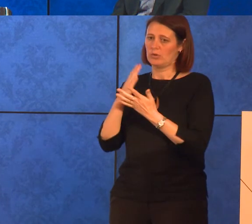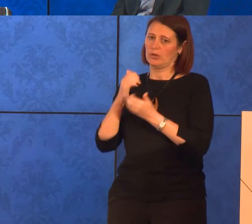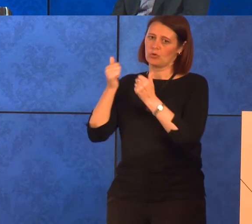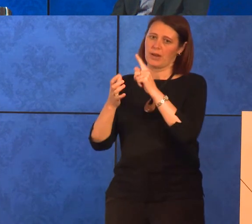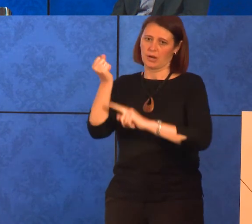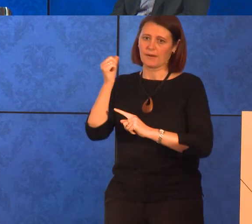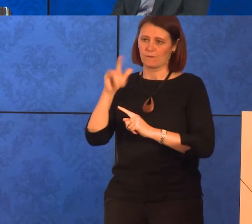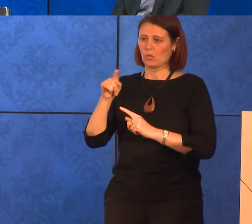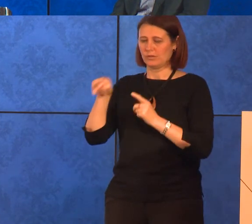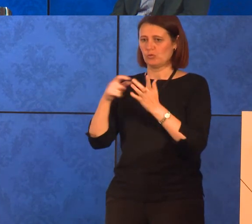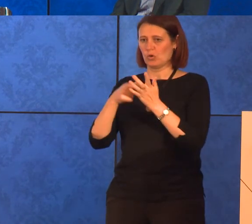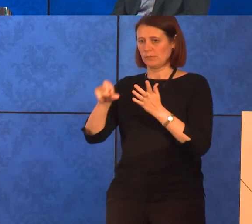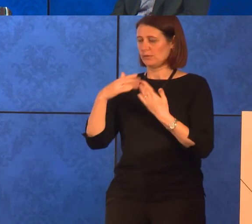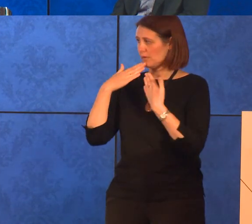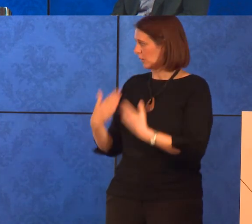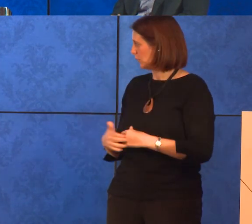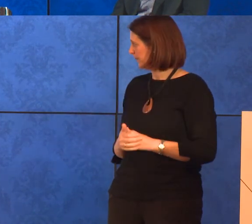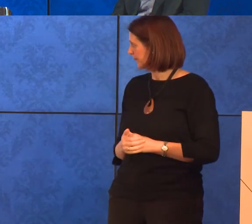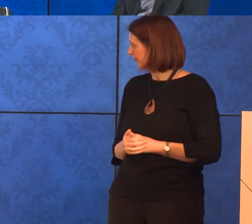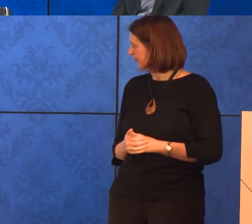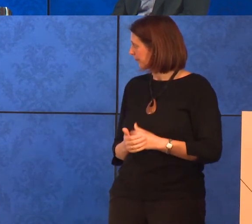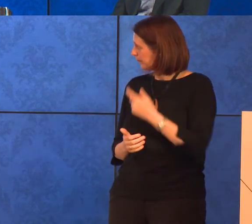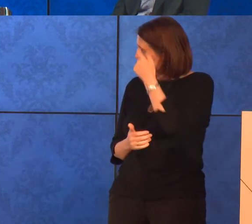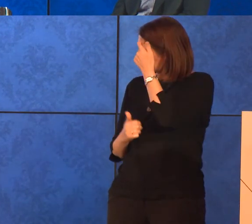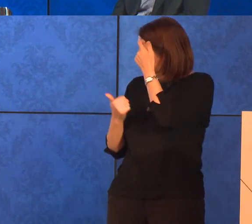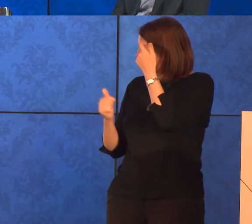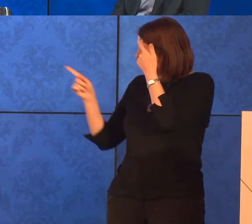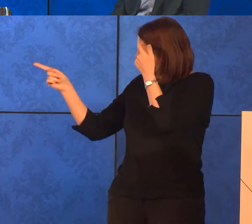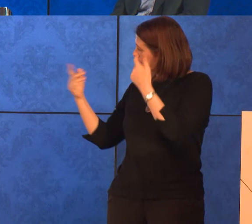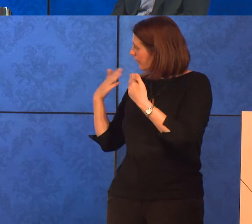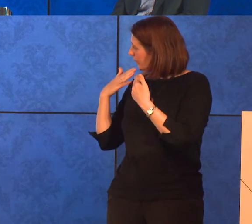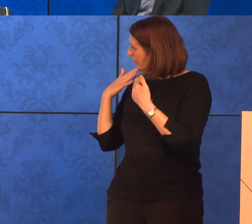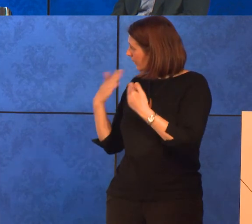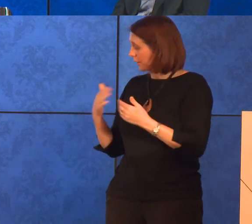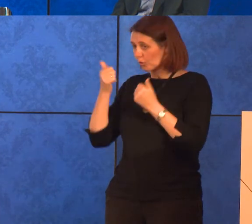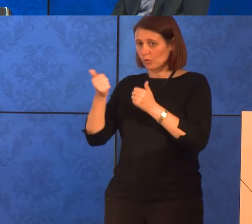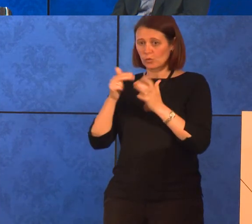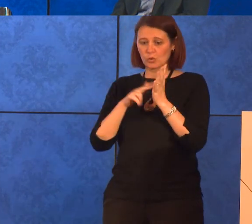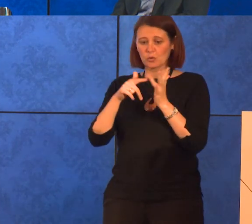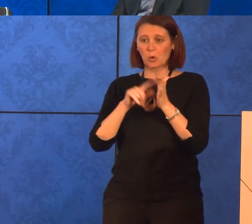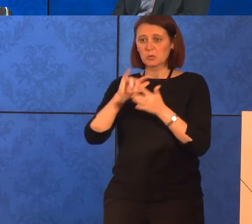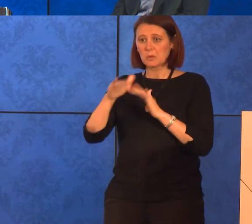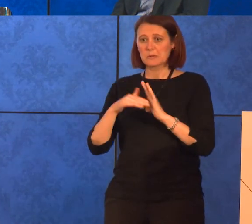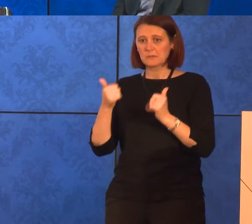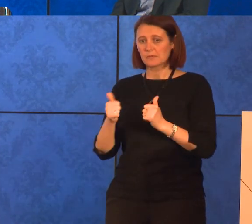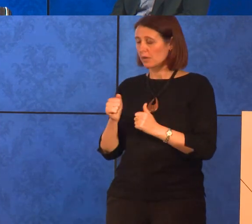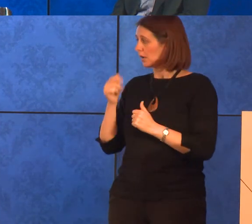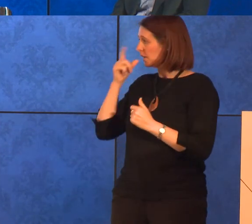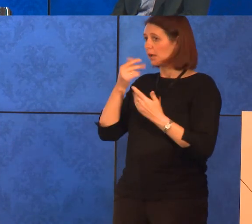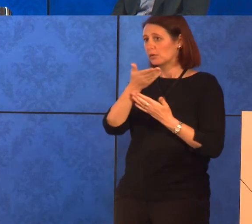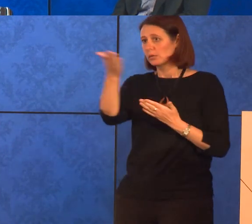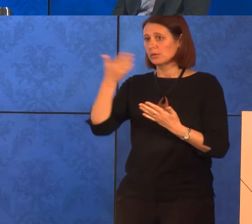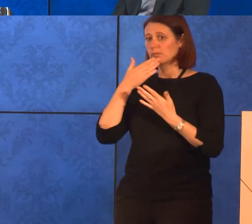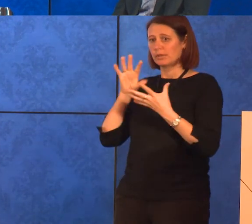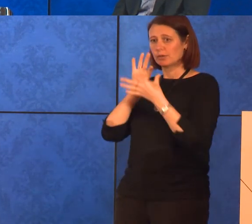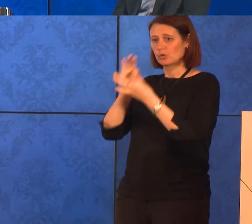Commission could do. So thank you for your question. Great question. Excellent note to end on, I think. Delegates, can you join me in